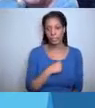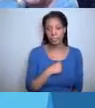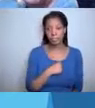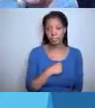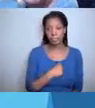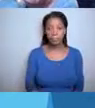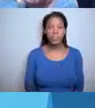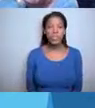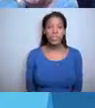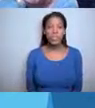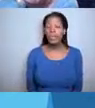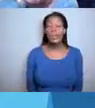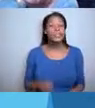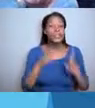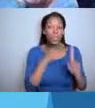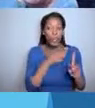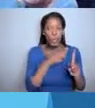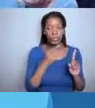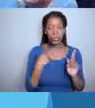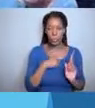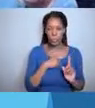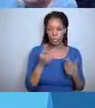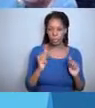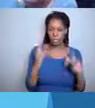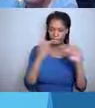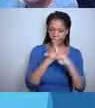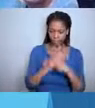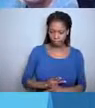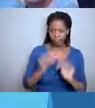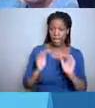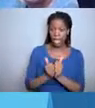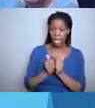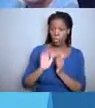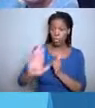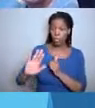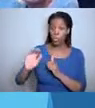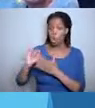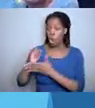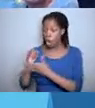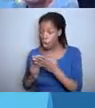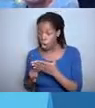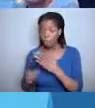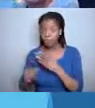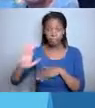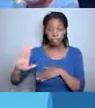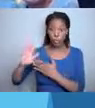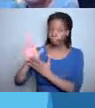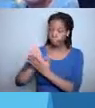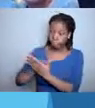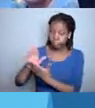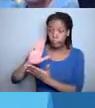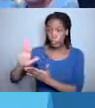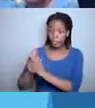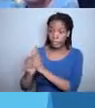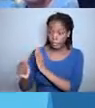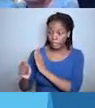practice interact with the the values of the center and ultimately right the populations that